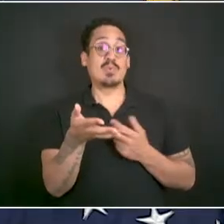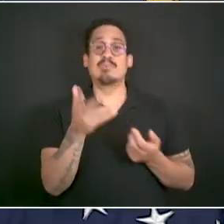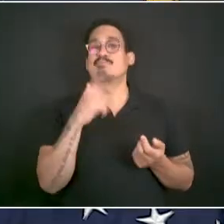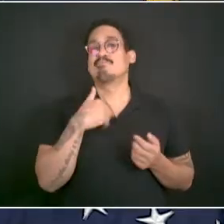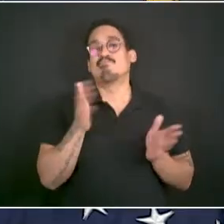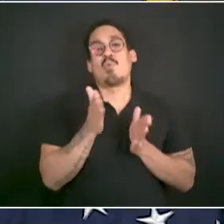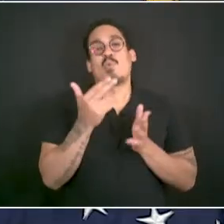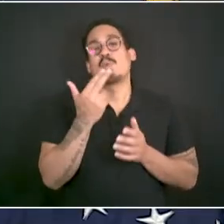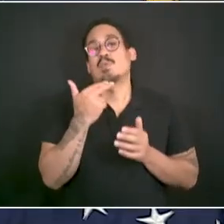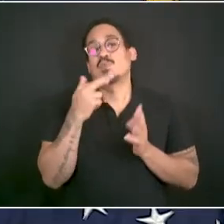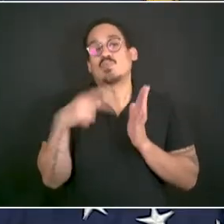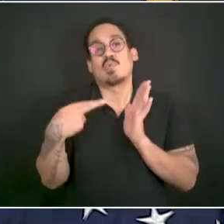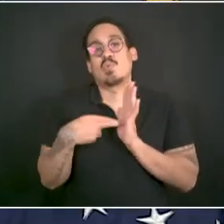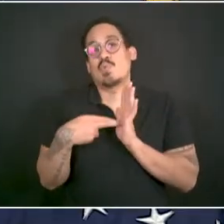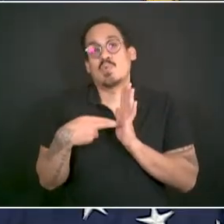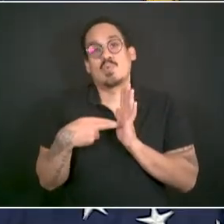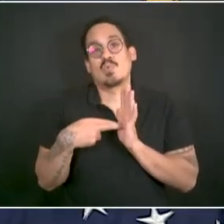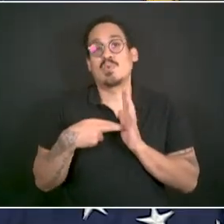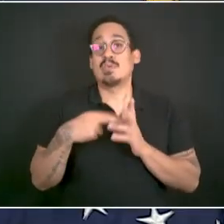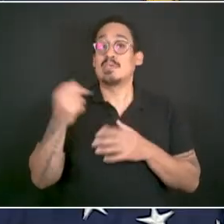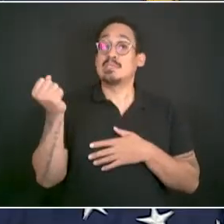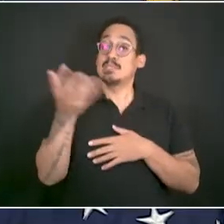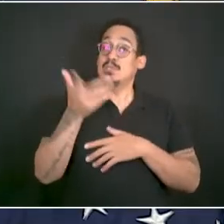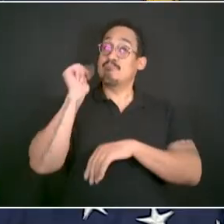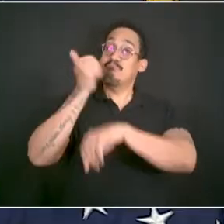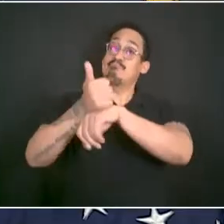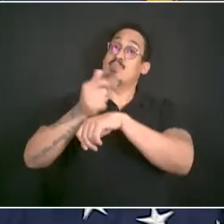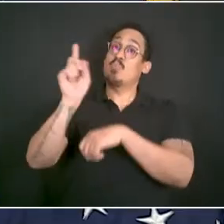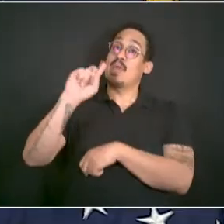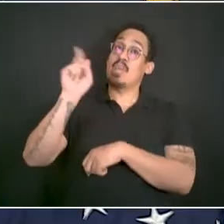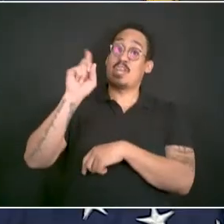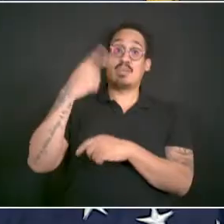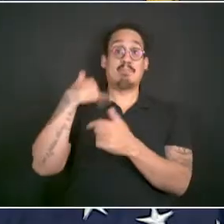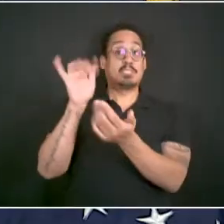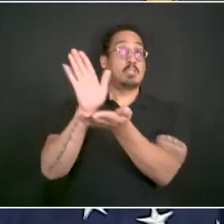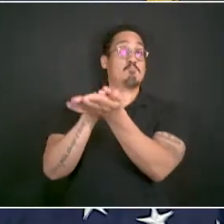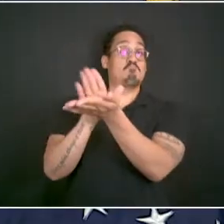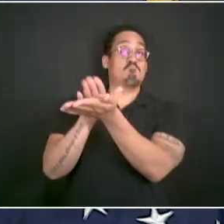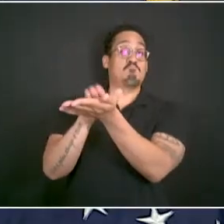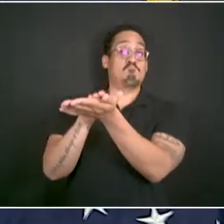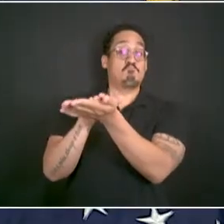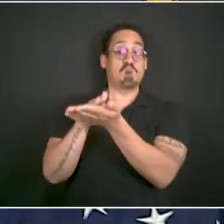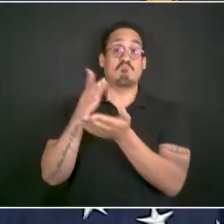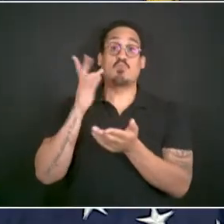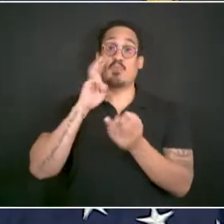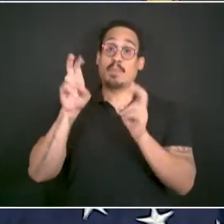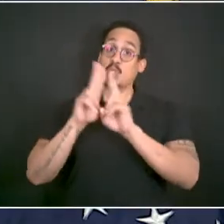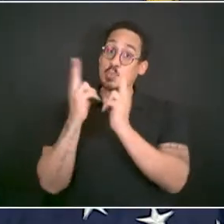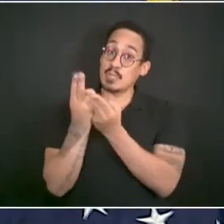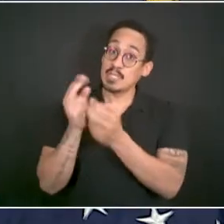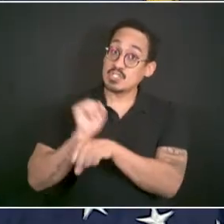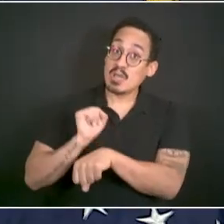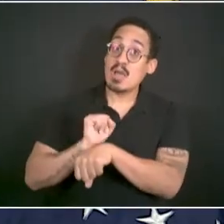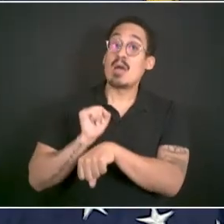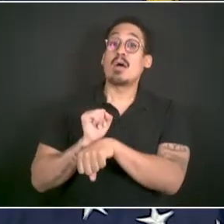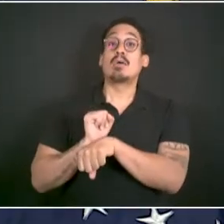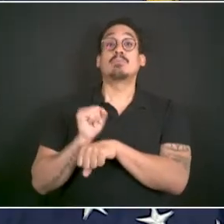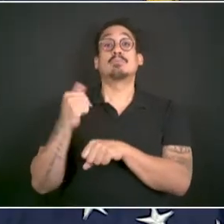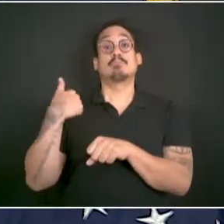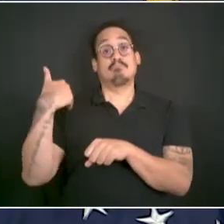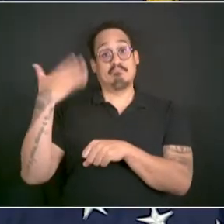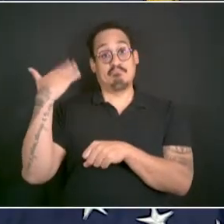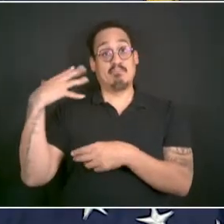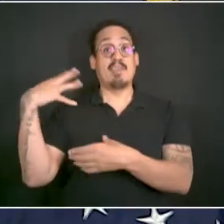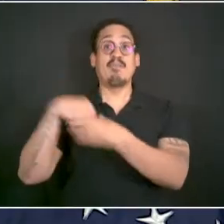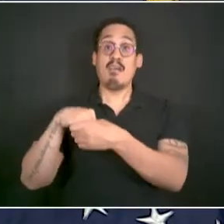York City, I applaud it. Union jobs. I was a former chair of racing and gaming. It's a great economic